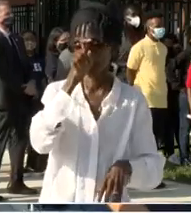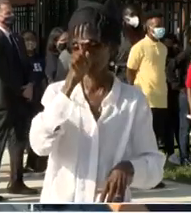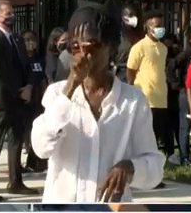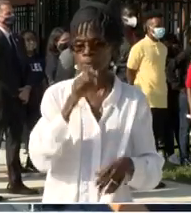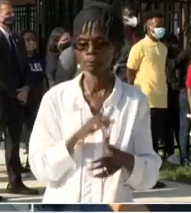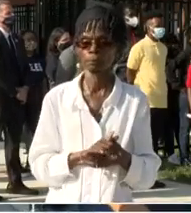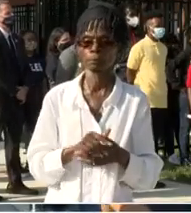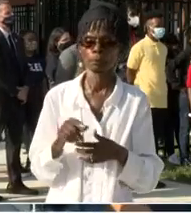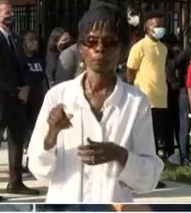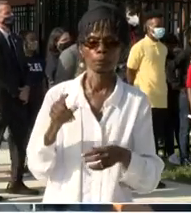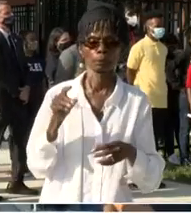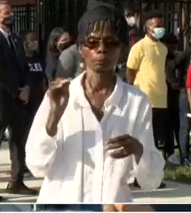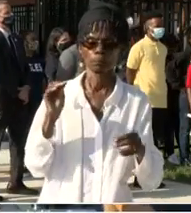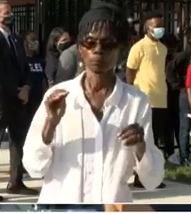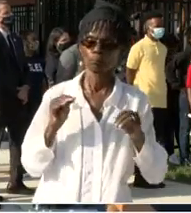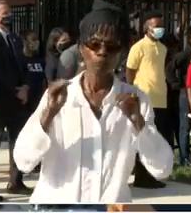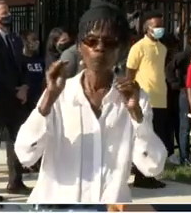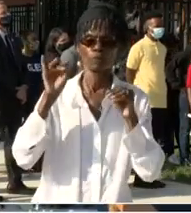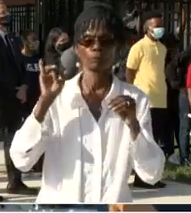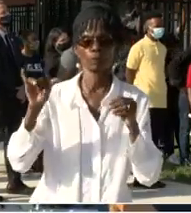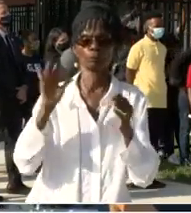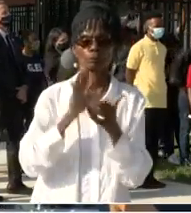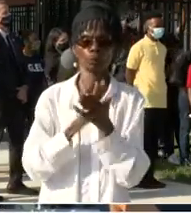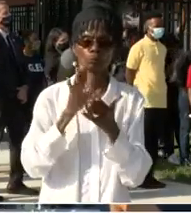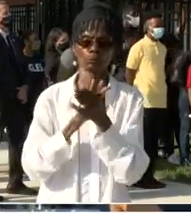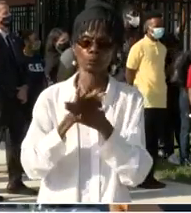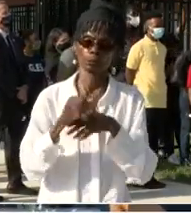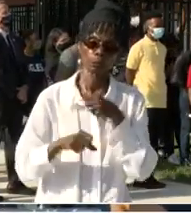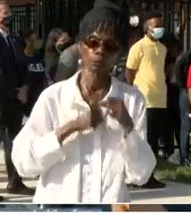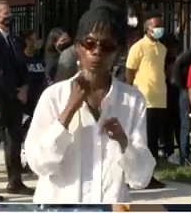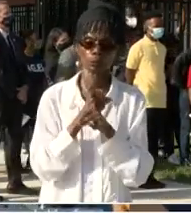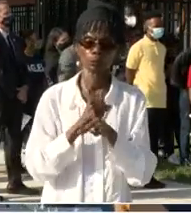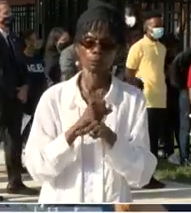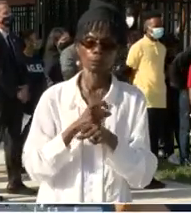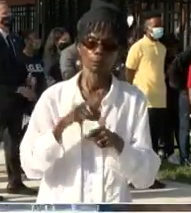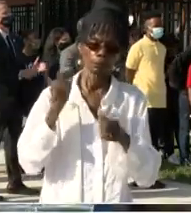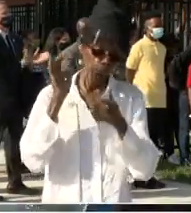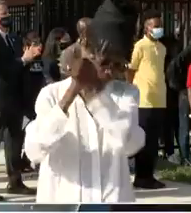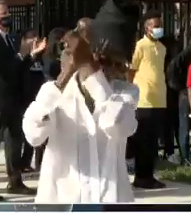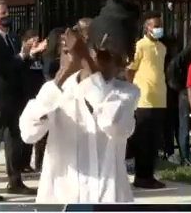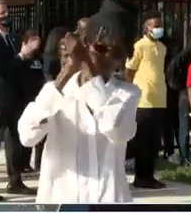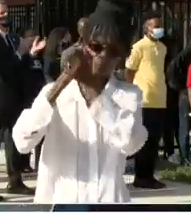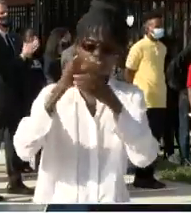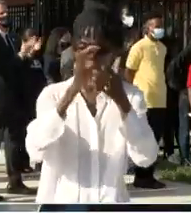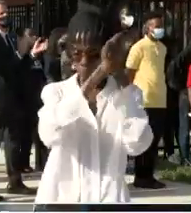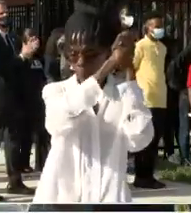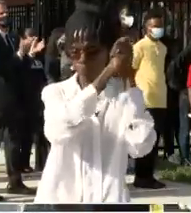new school space. Here's to a great school year. Congratulations.